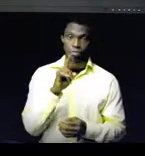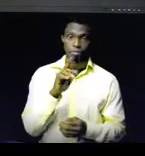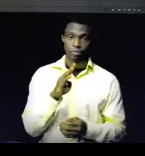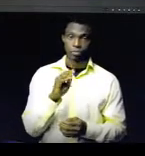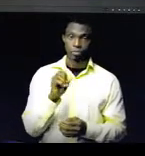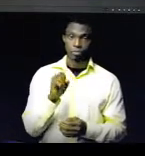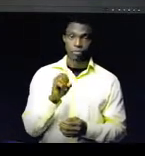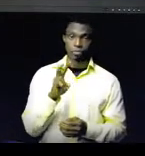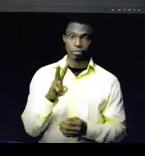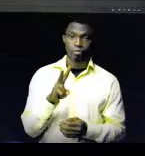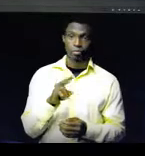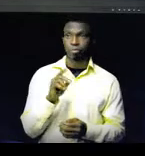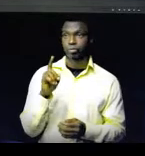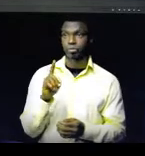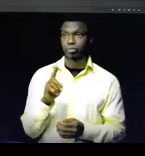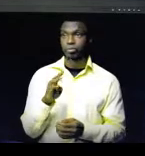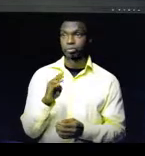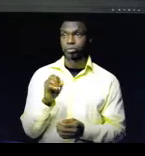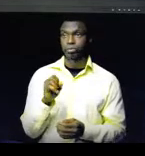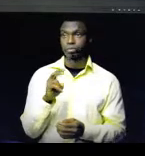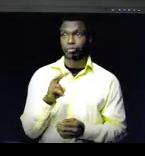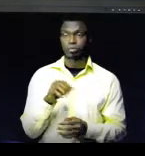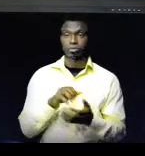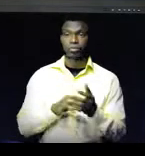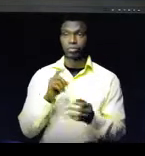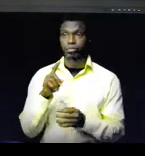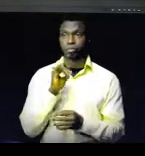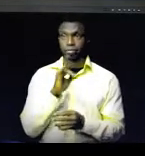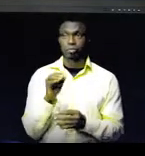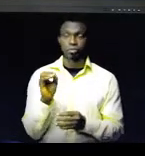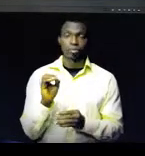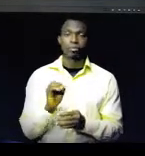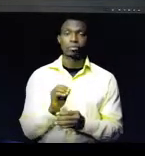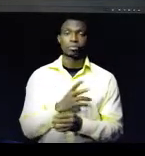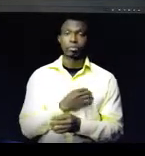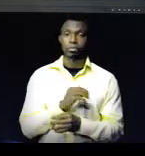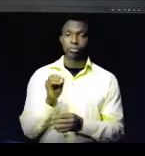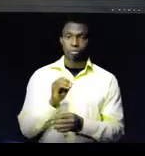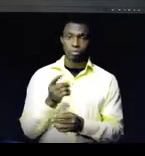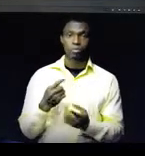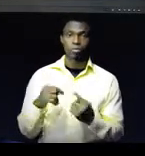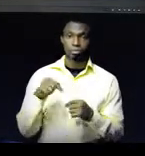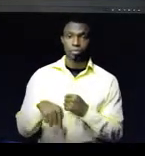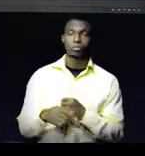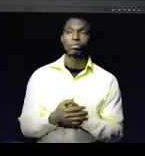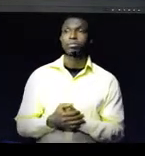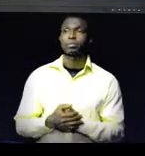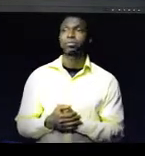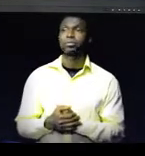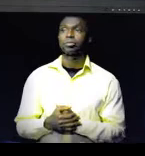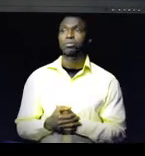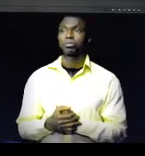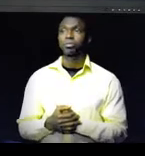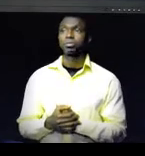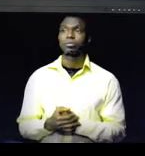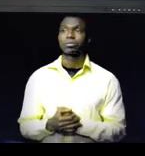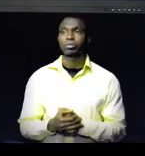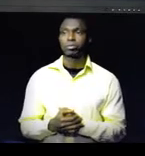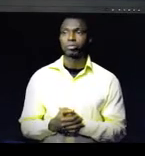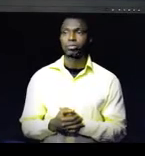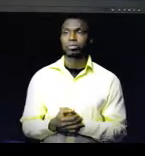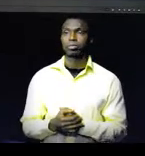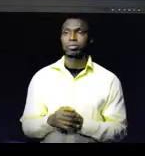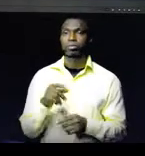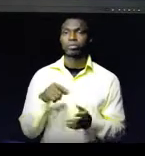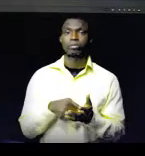2 minus 1 base 2 is 1 base 2. Then 1 base 2 minus 1 base 2 is going to give you 0. And then this 0 comes